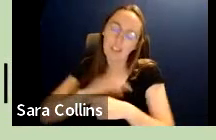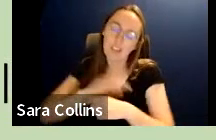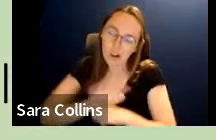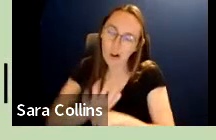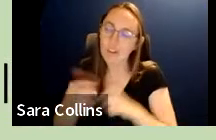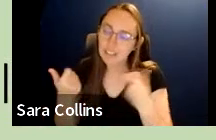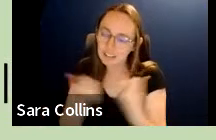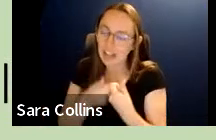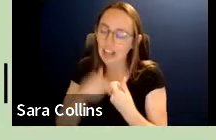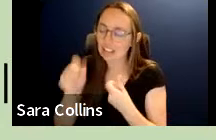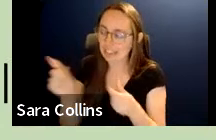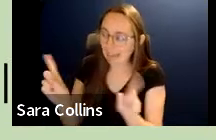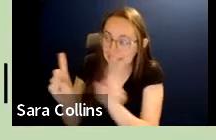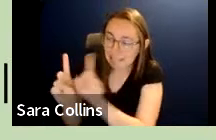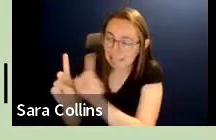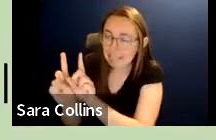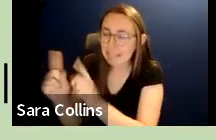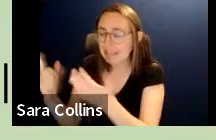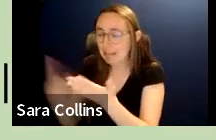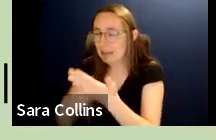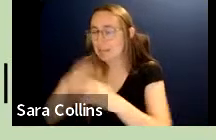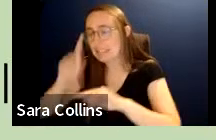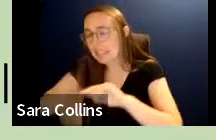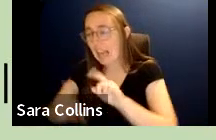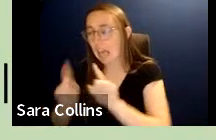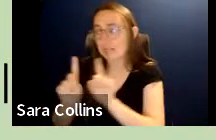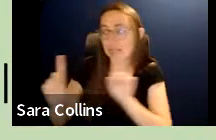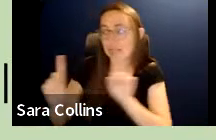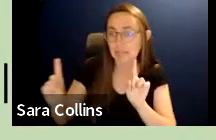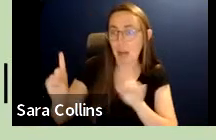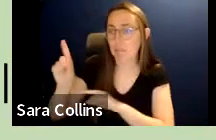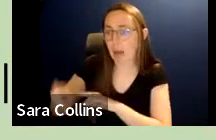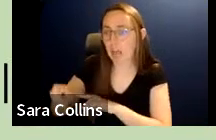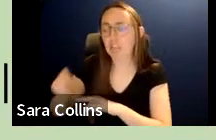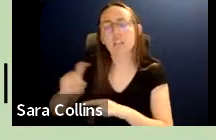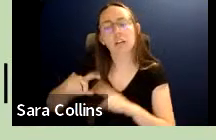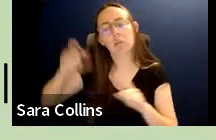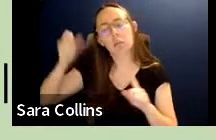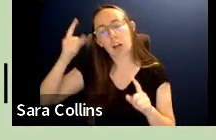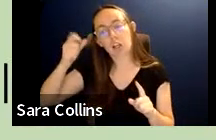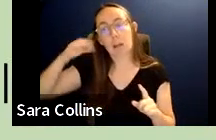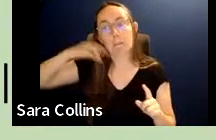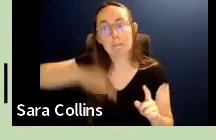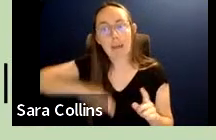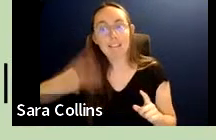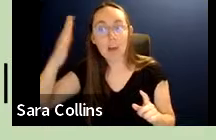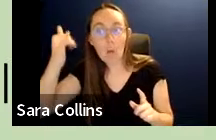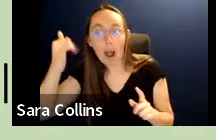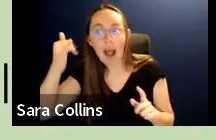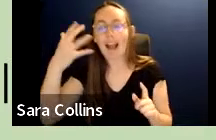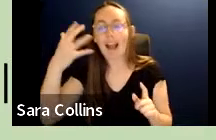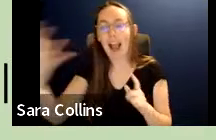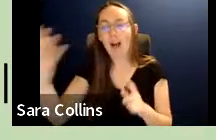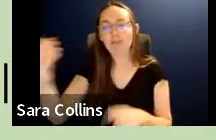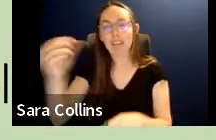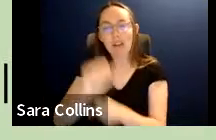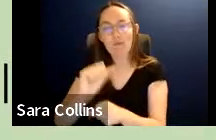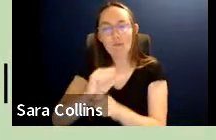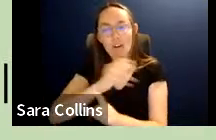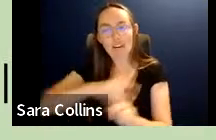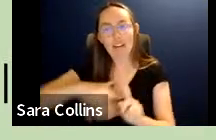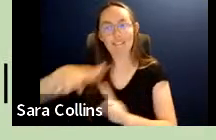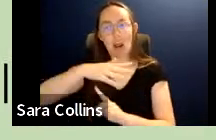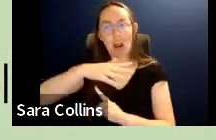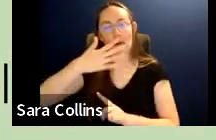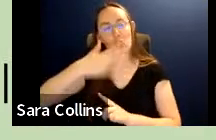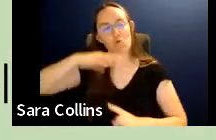with proximity, but it's also been a real advantage to be in an outdoor work environment for our mental health.